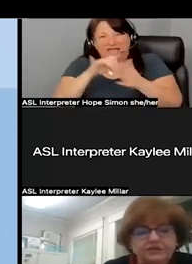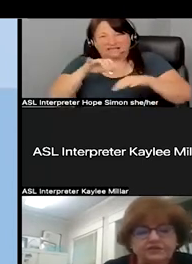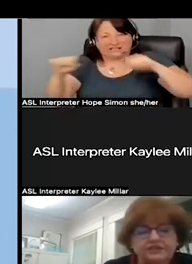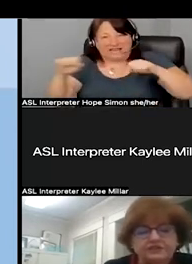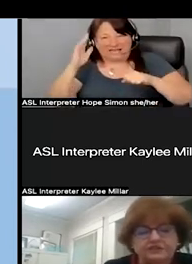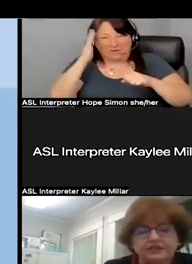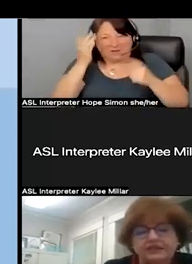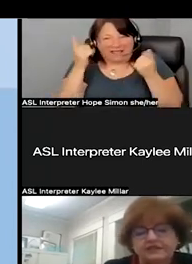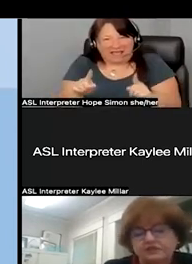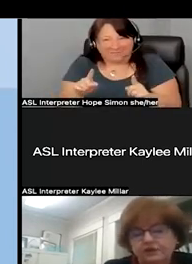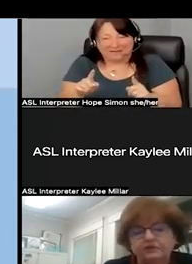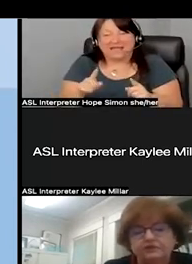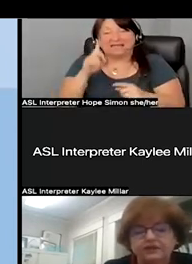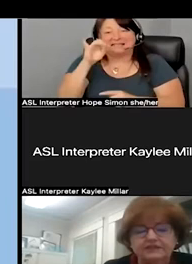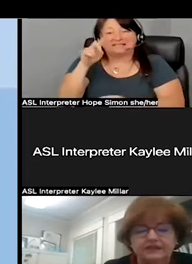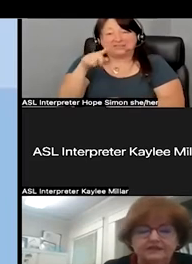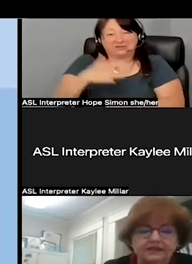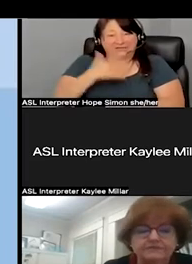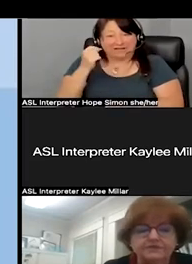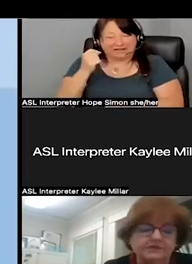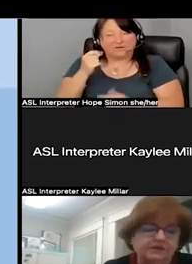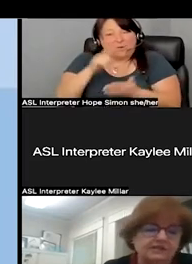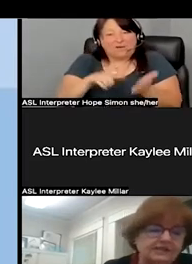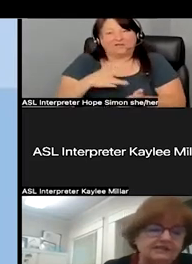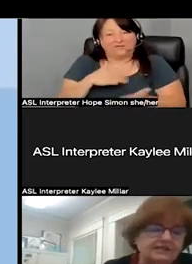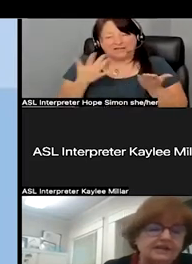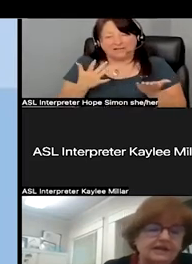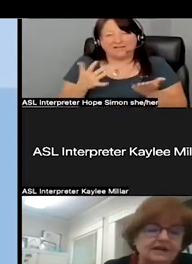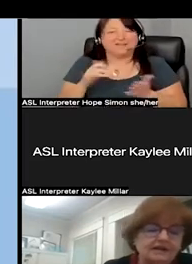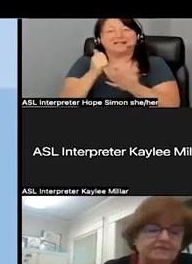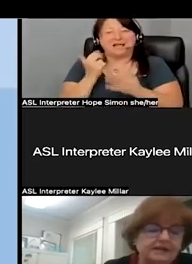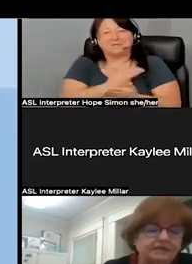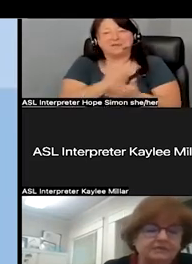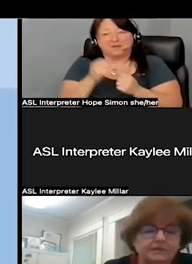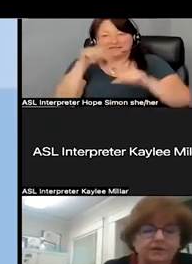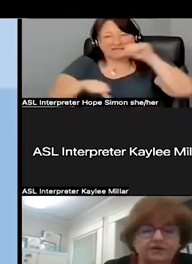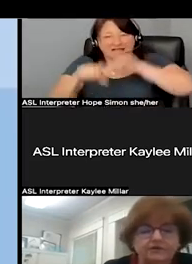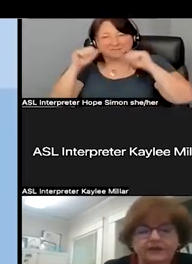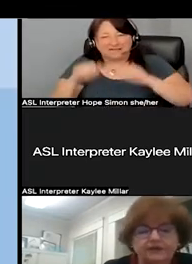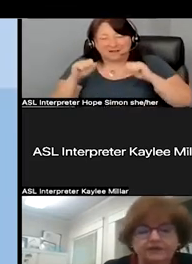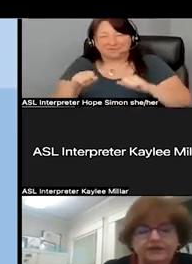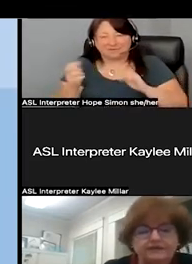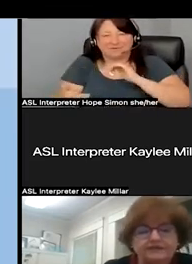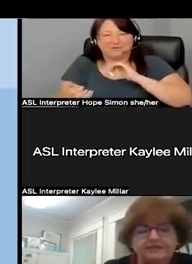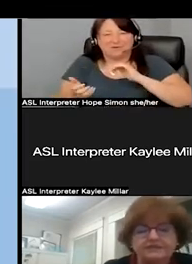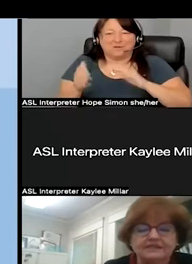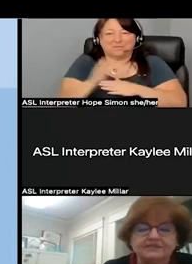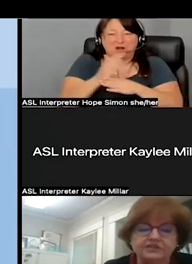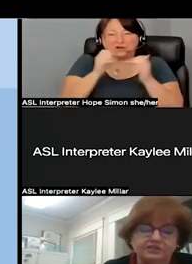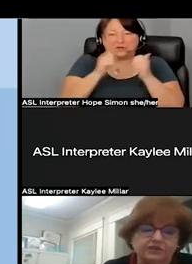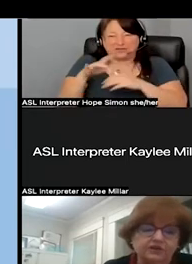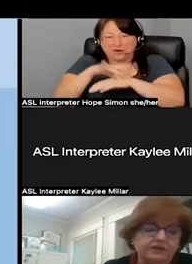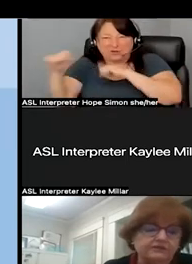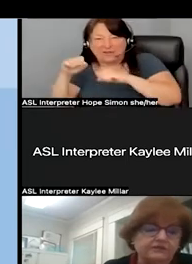also to use the Did You Feel It as to what you felt that helps us with our science of being able to be a partner with that earthquake. And these are some of the